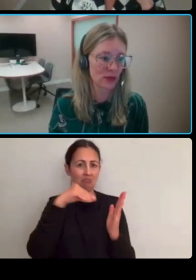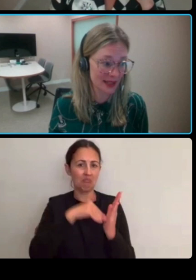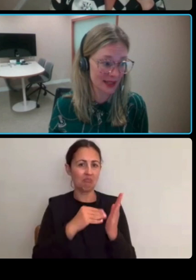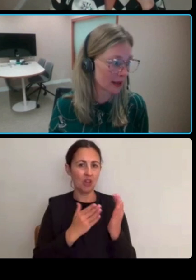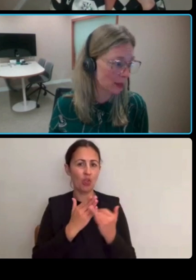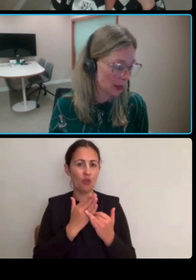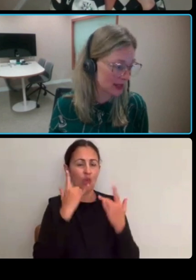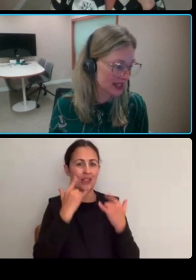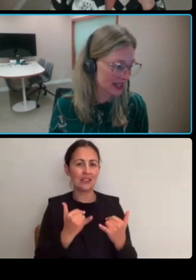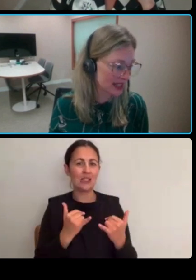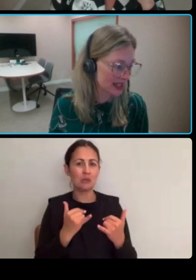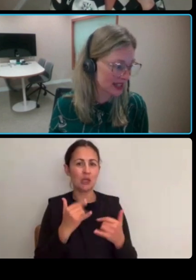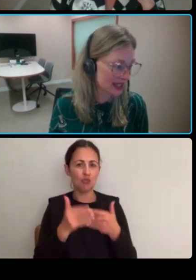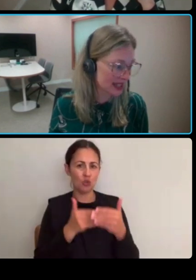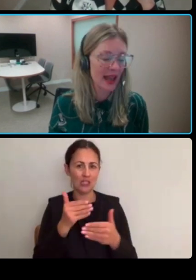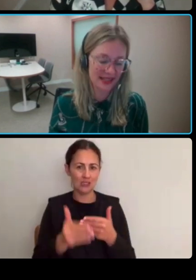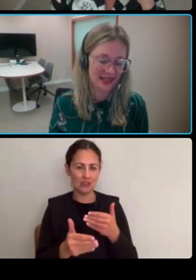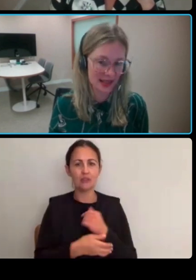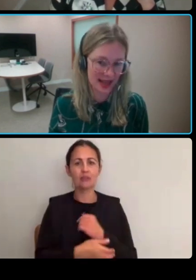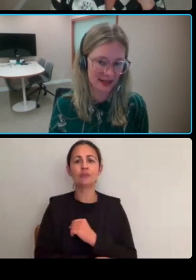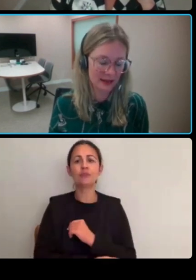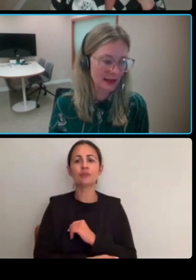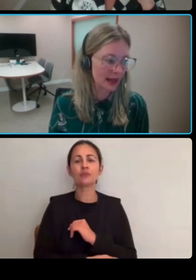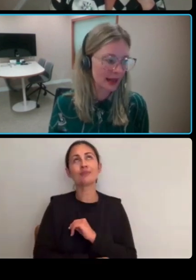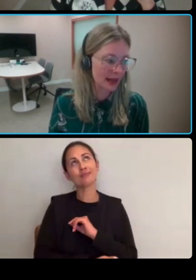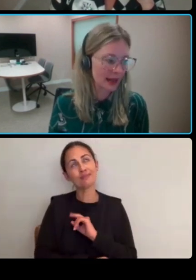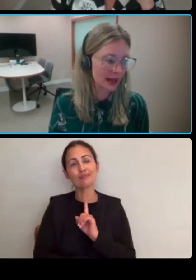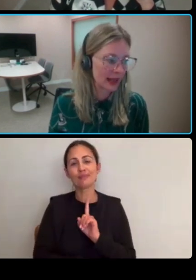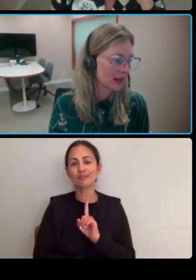that assessment process. Having said that,